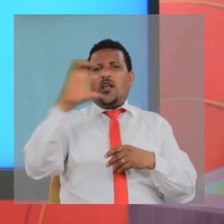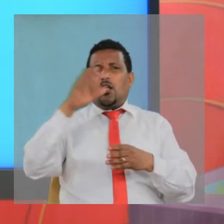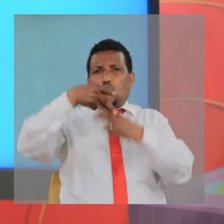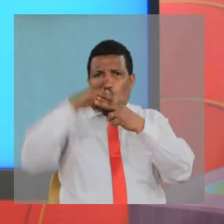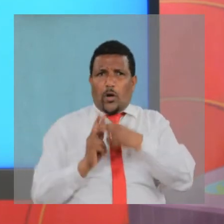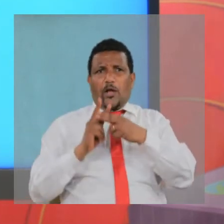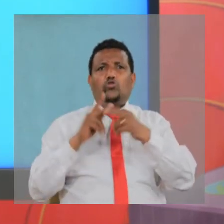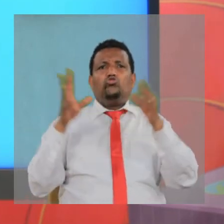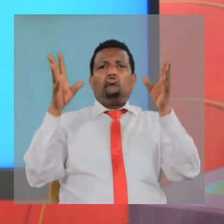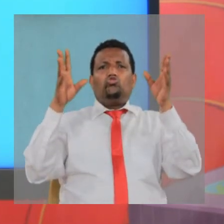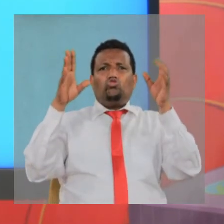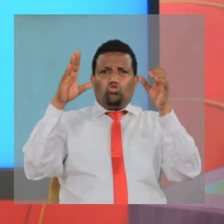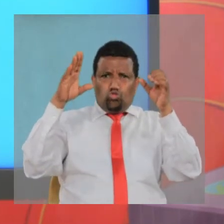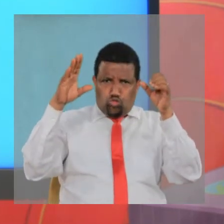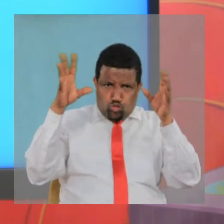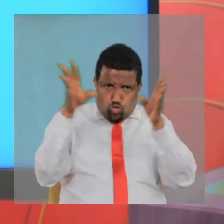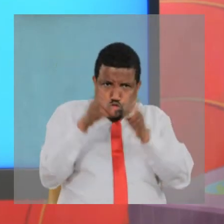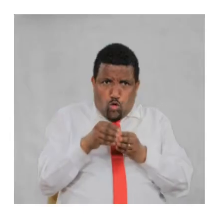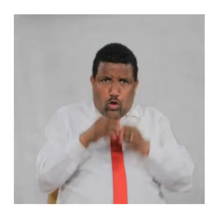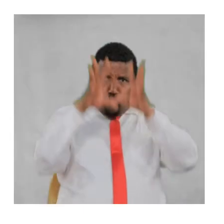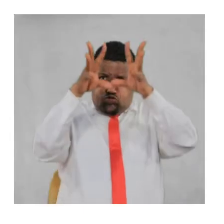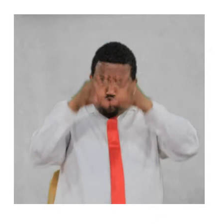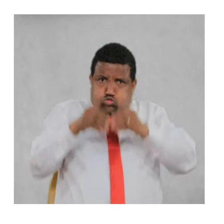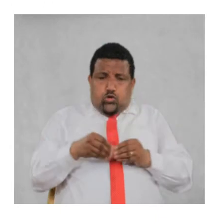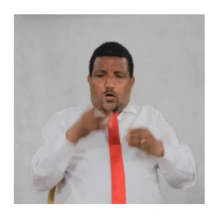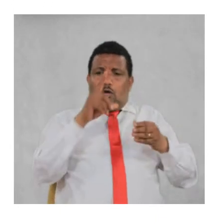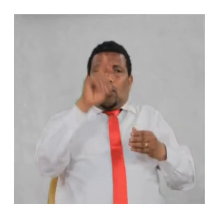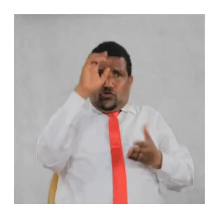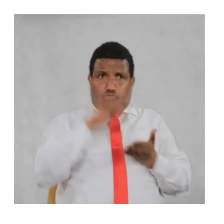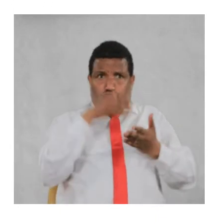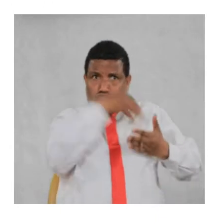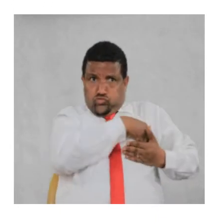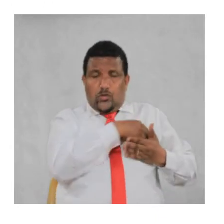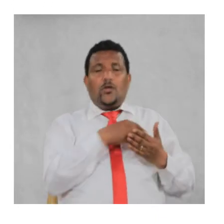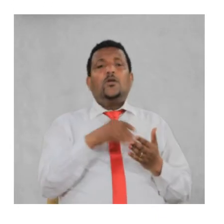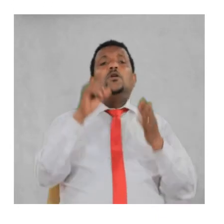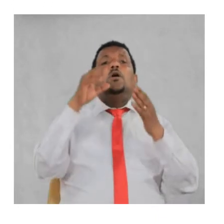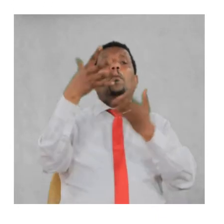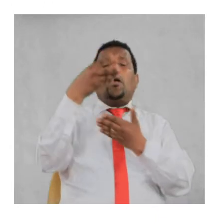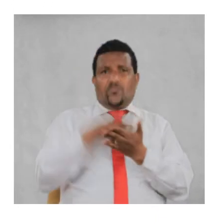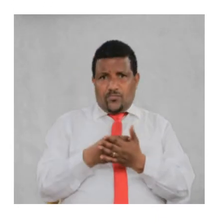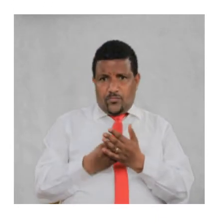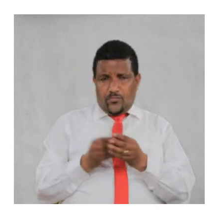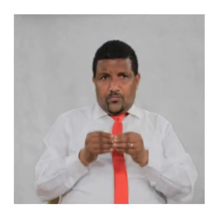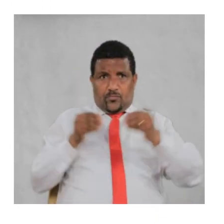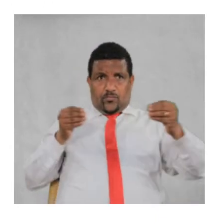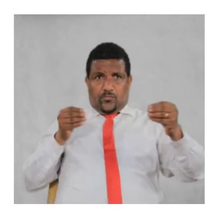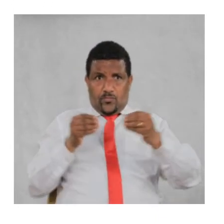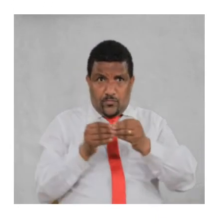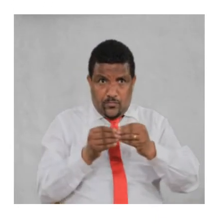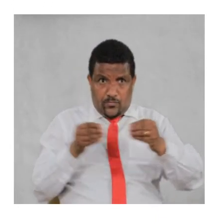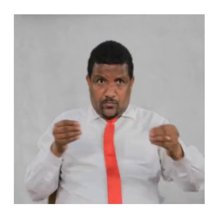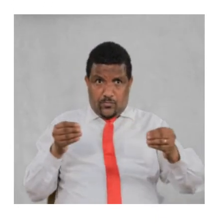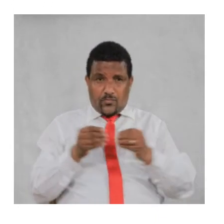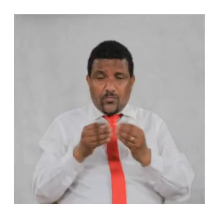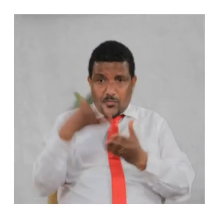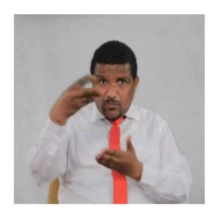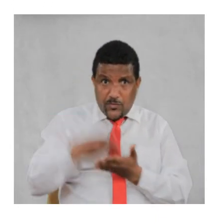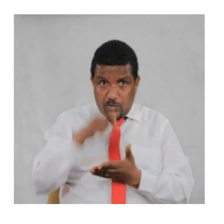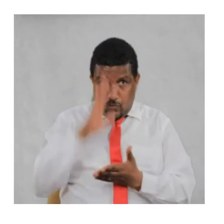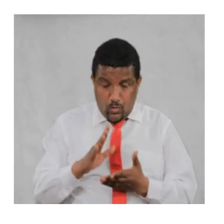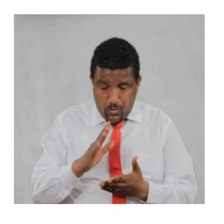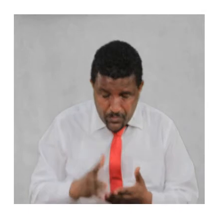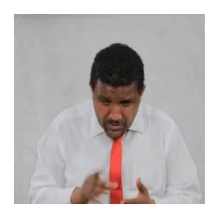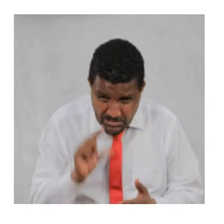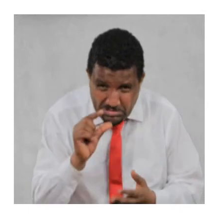be 1000 per. Now let me show you when the buyer is elastic. If he is elastic with a little